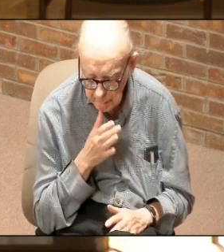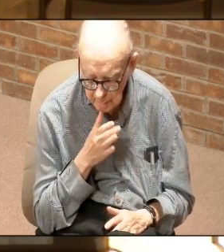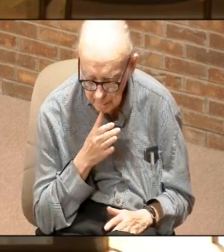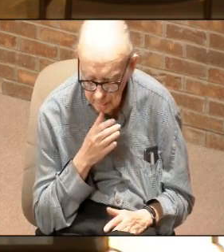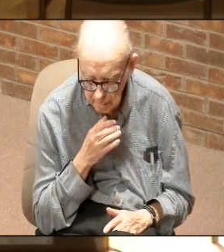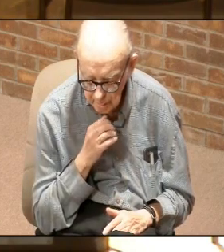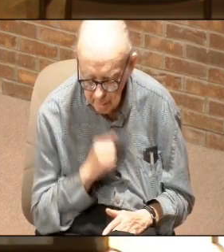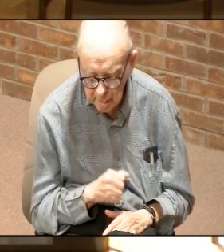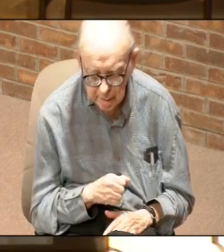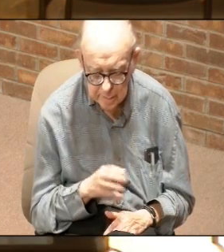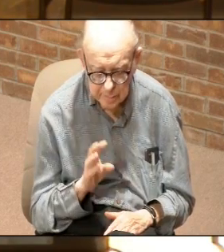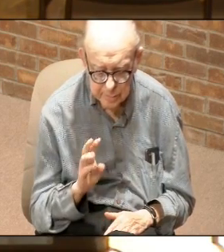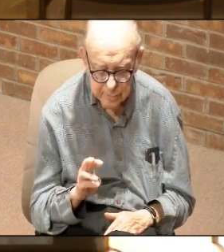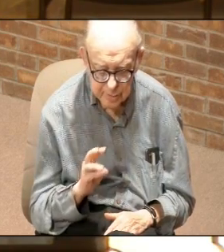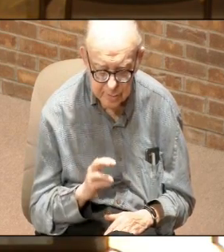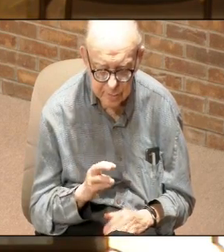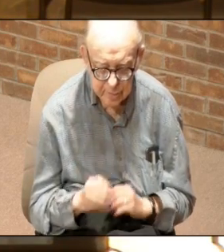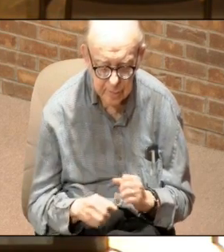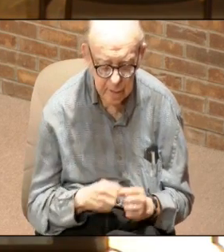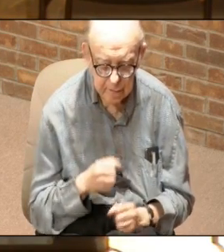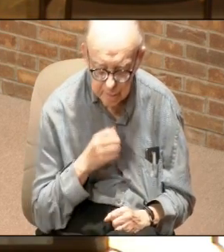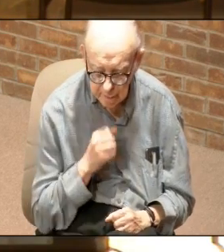she was 66 years of age